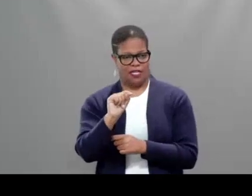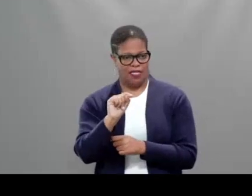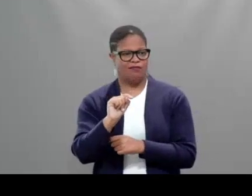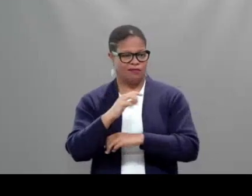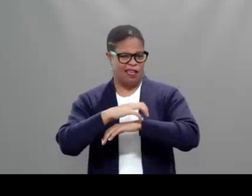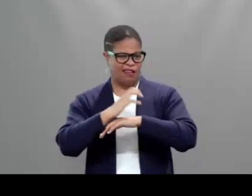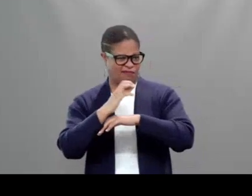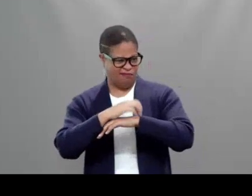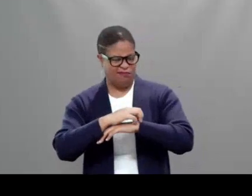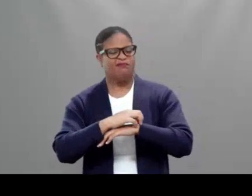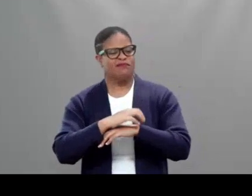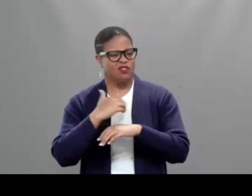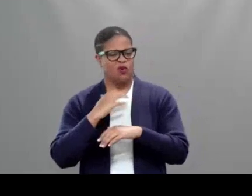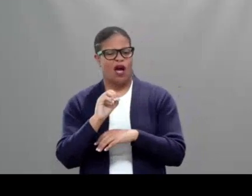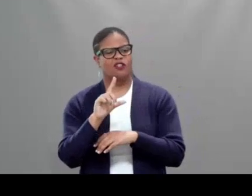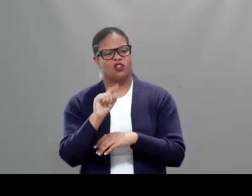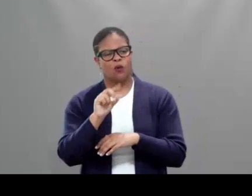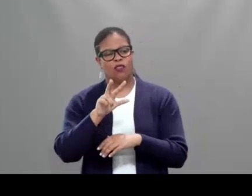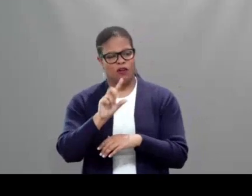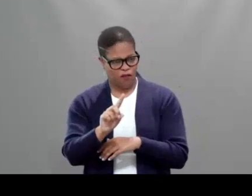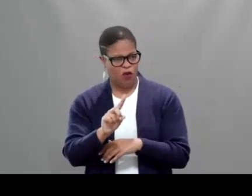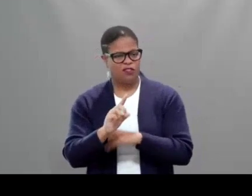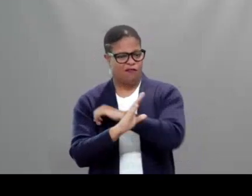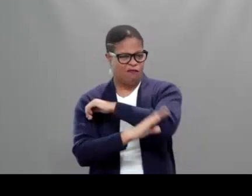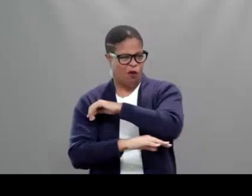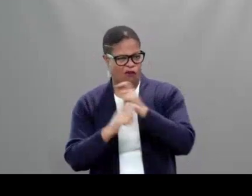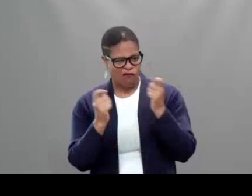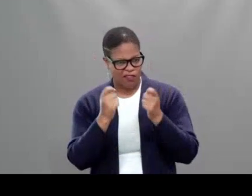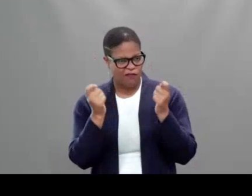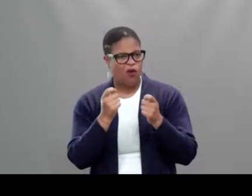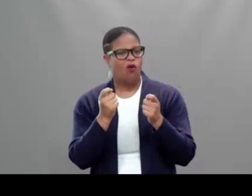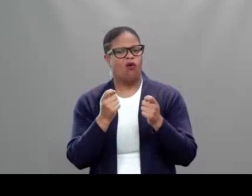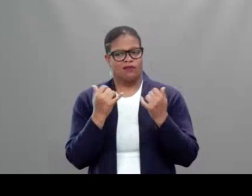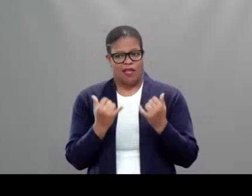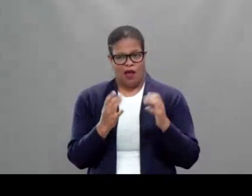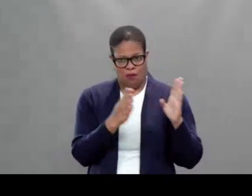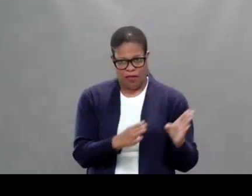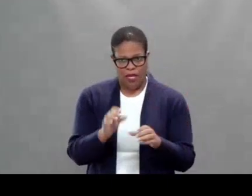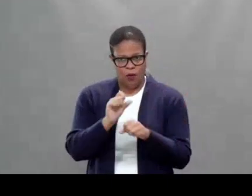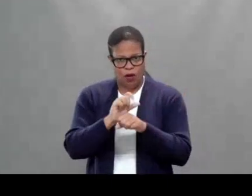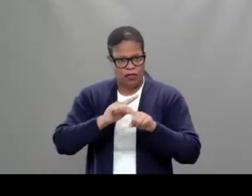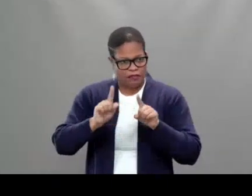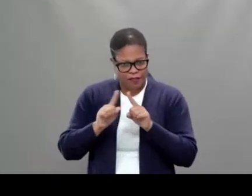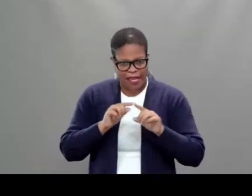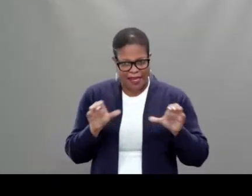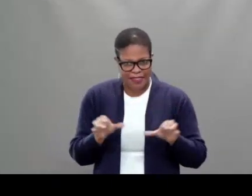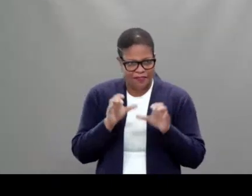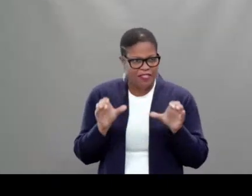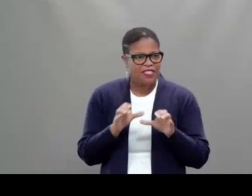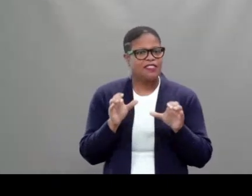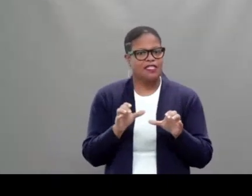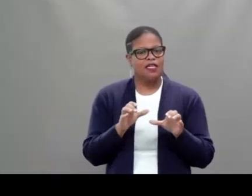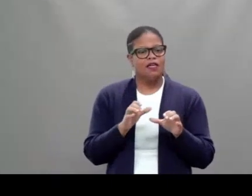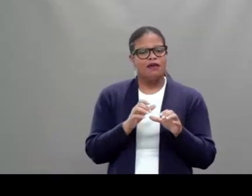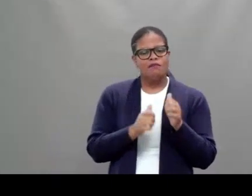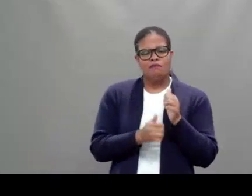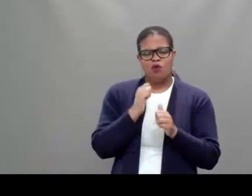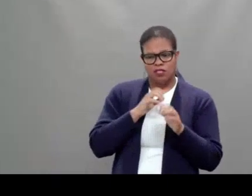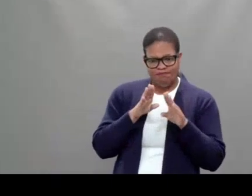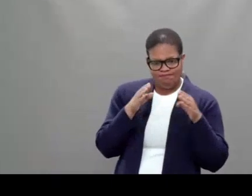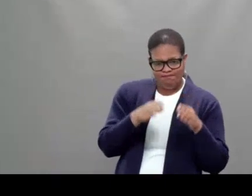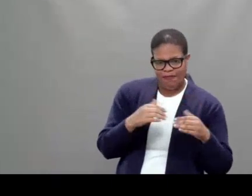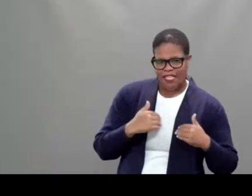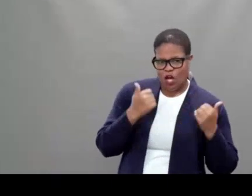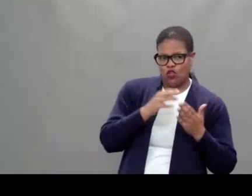different activities that the students will enjoy. And even though it's geared towards our younger students, our